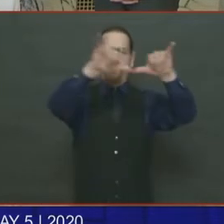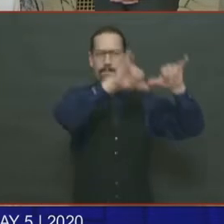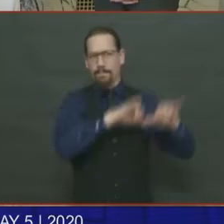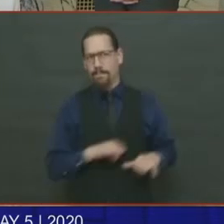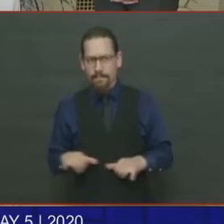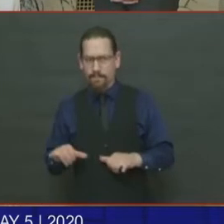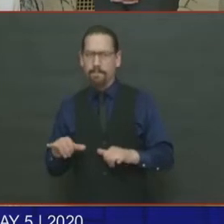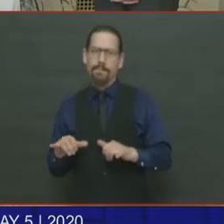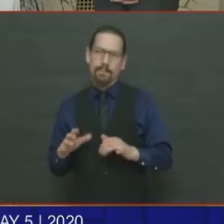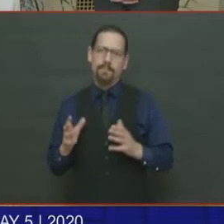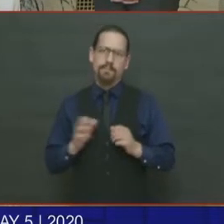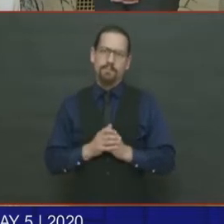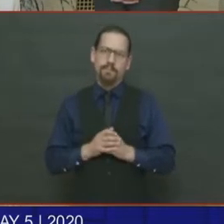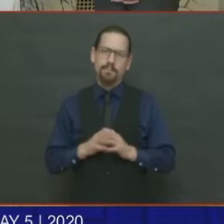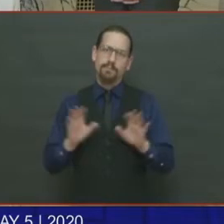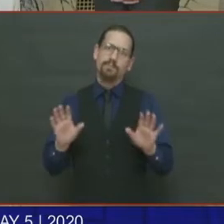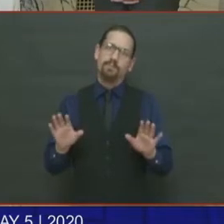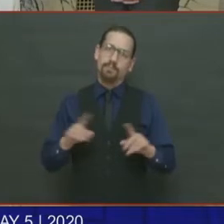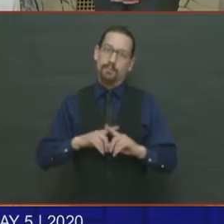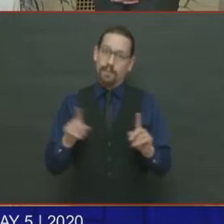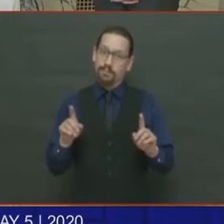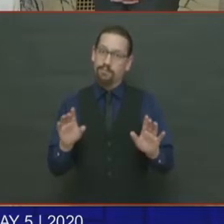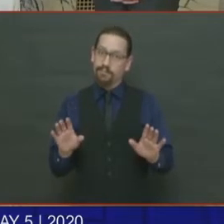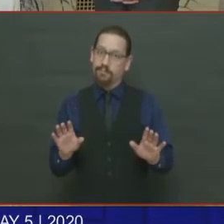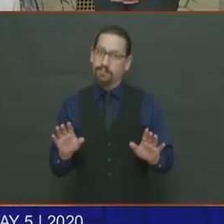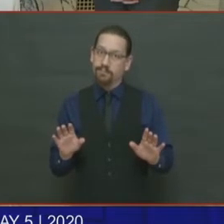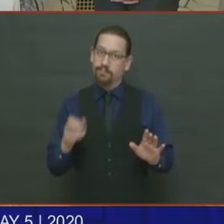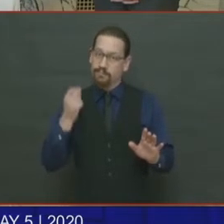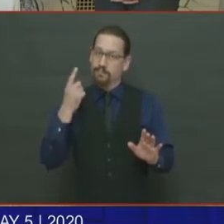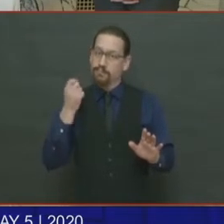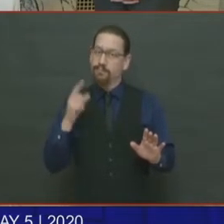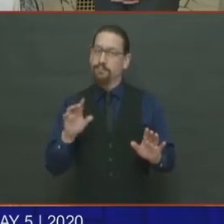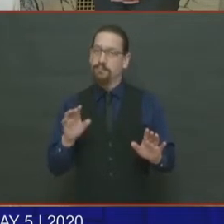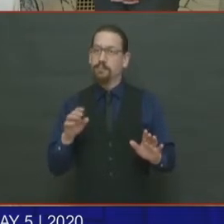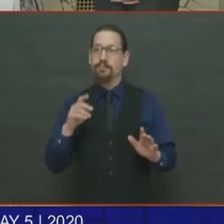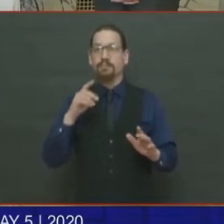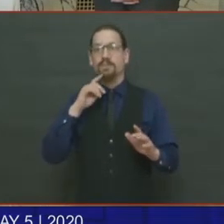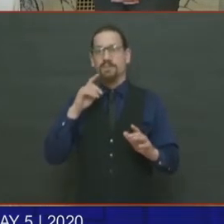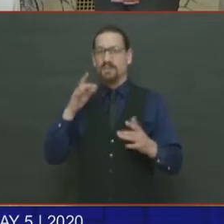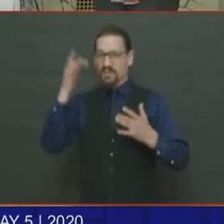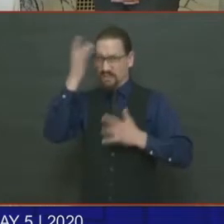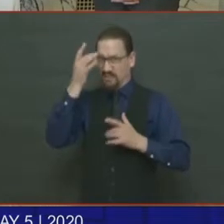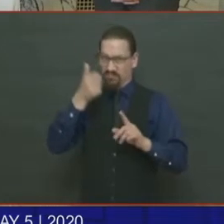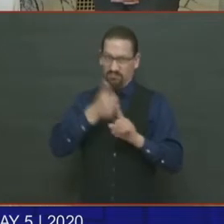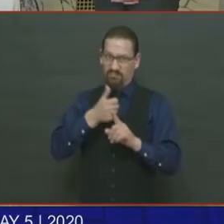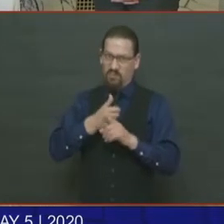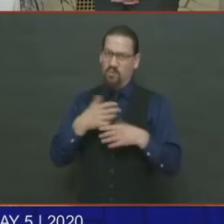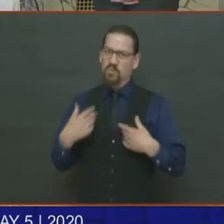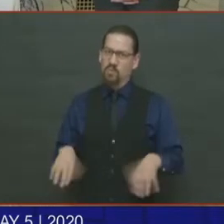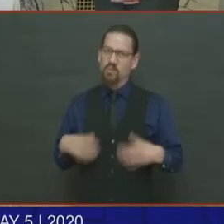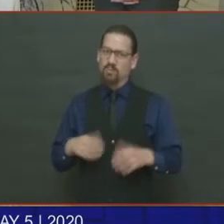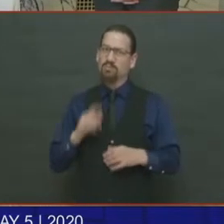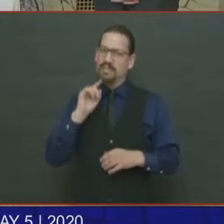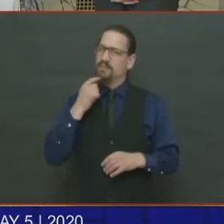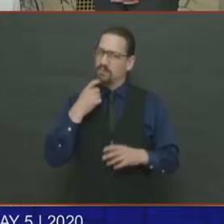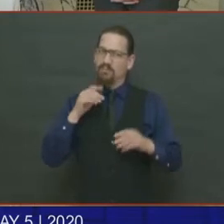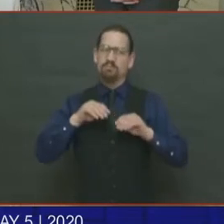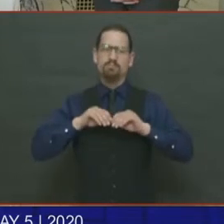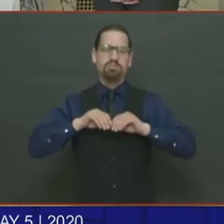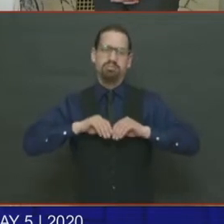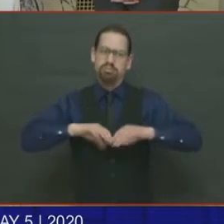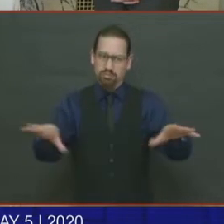also know that this disease really does vary. I mean, you can see it even in the statistics on the